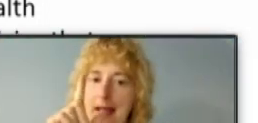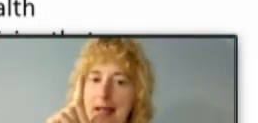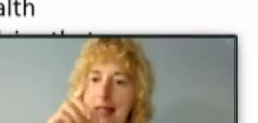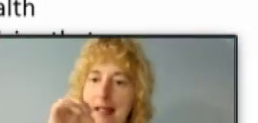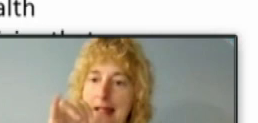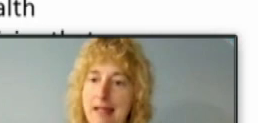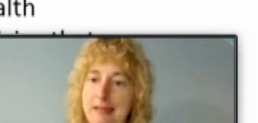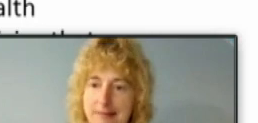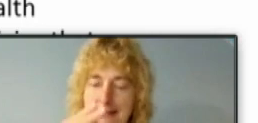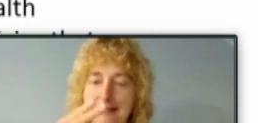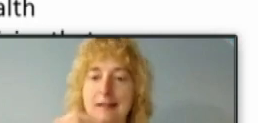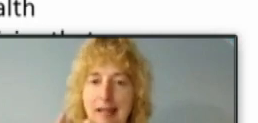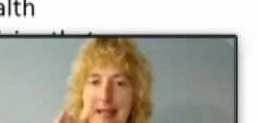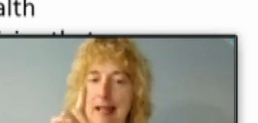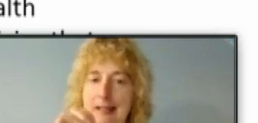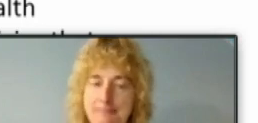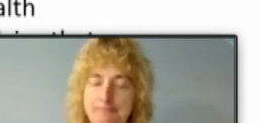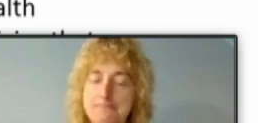Hello.